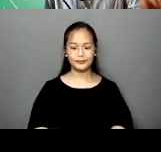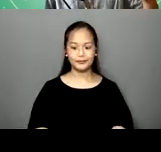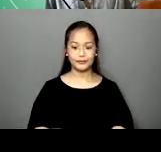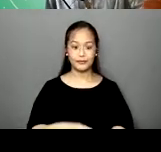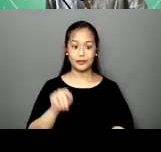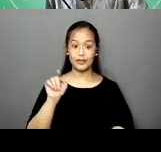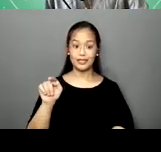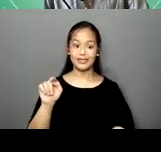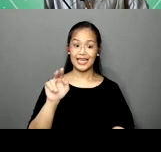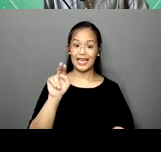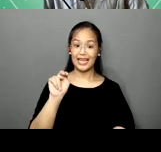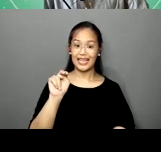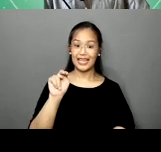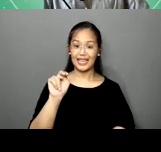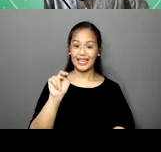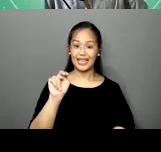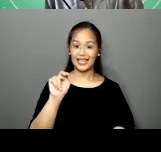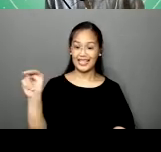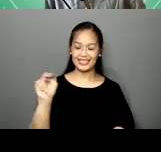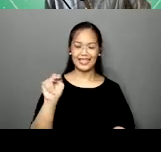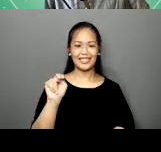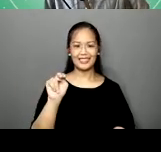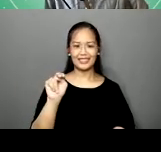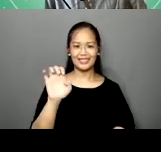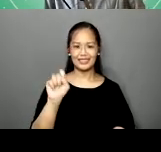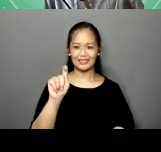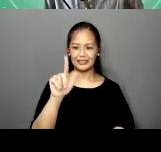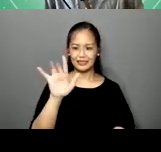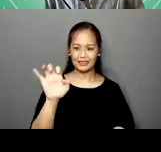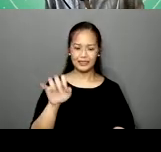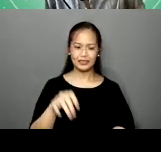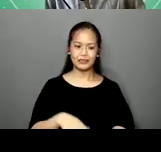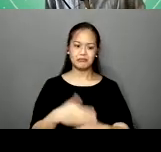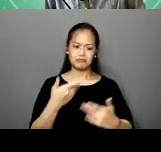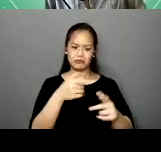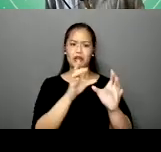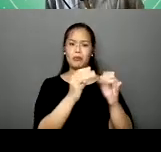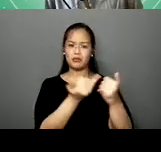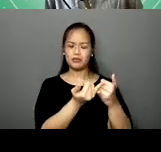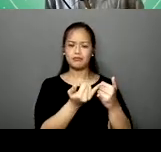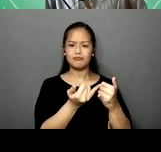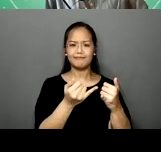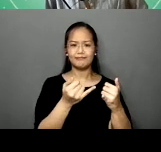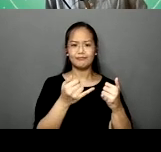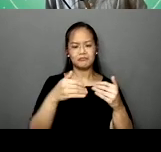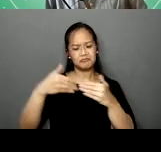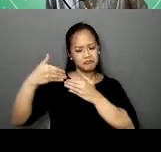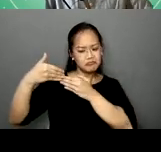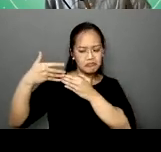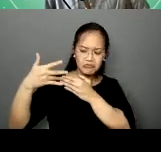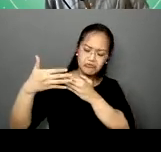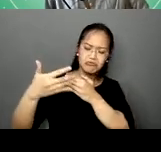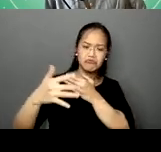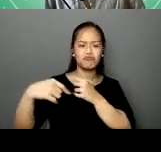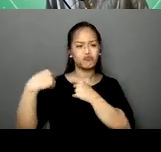Nestle, it's a very controversial brand. For those who are aware and who look into these big corporations, as time has gone by and as more